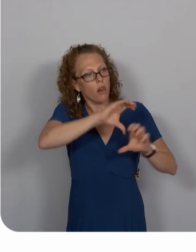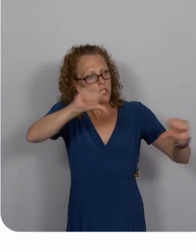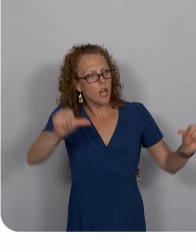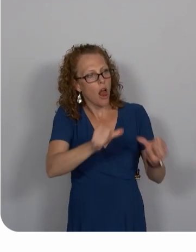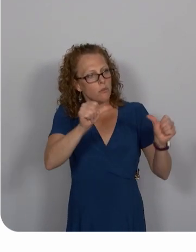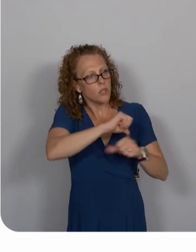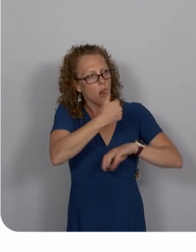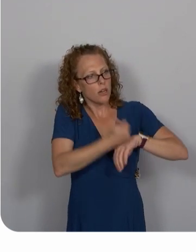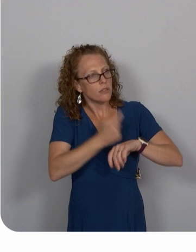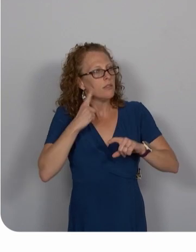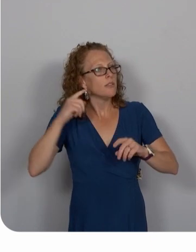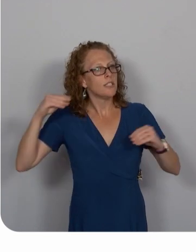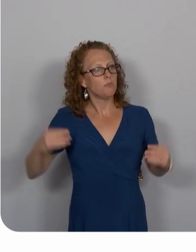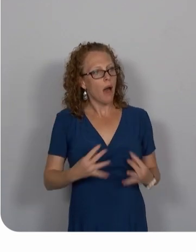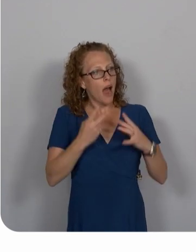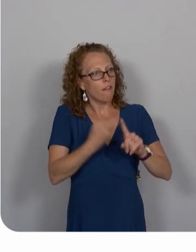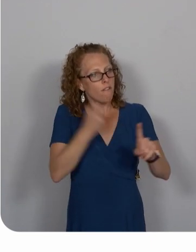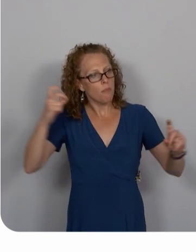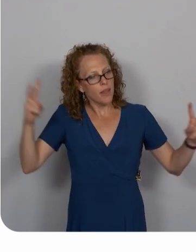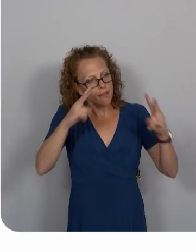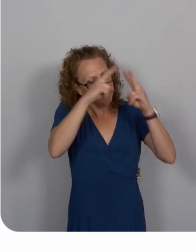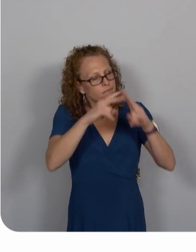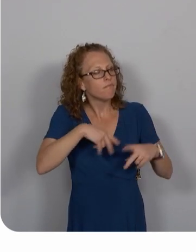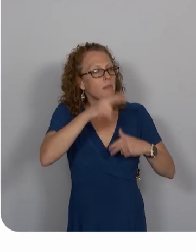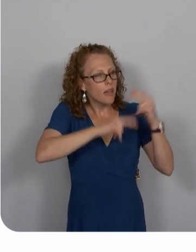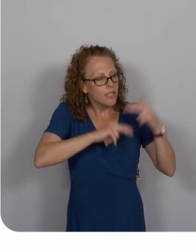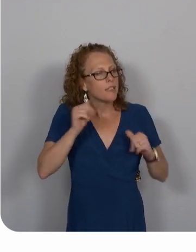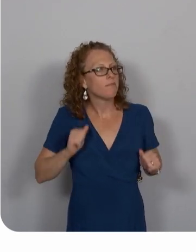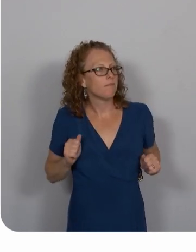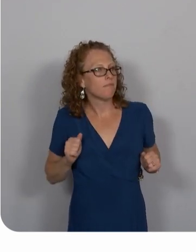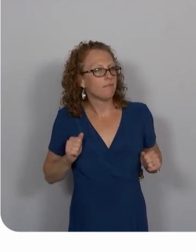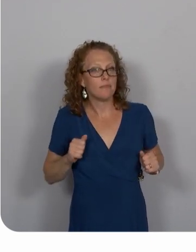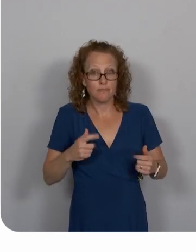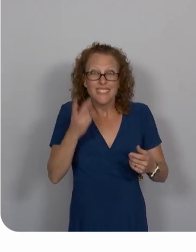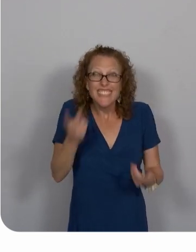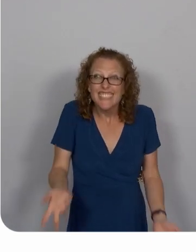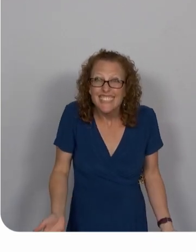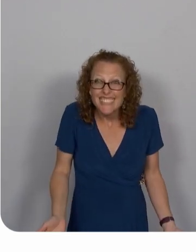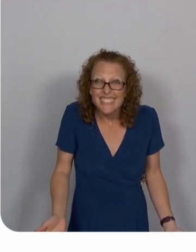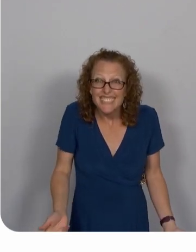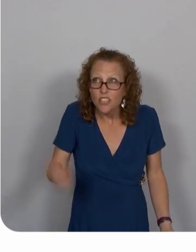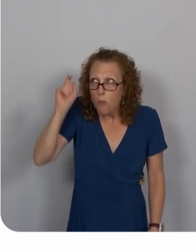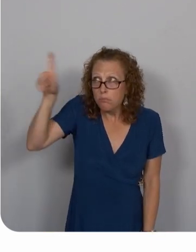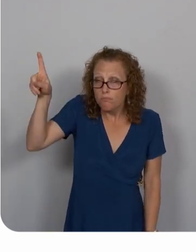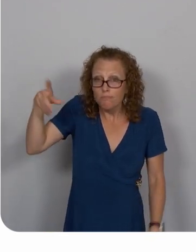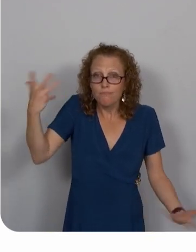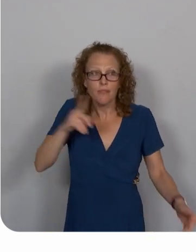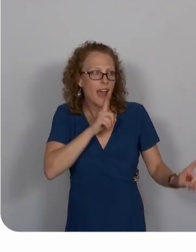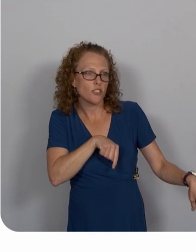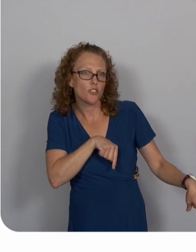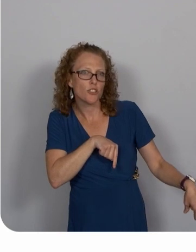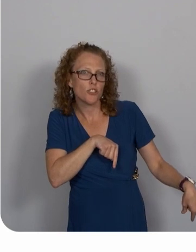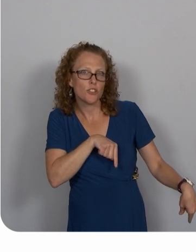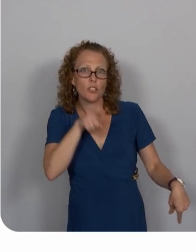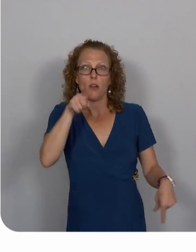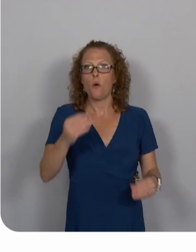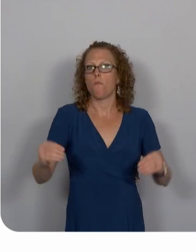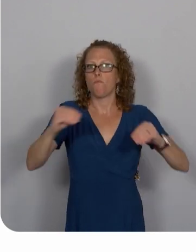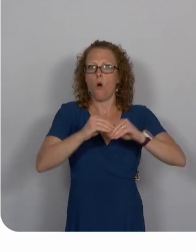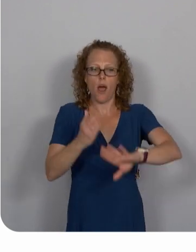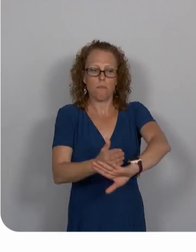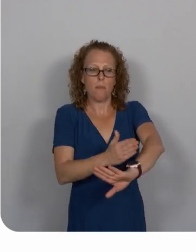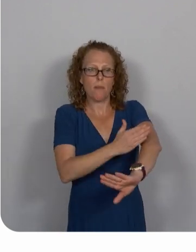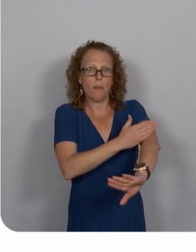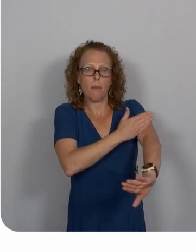the Empire State Building. As our AI models get more powerful, your glasses will get more